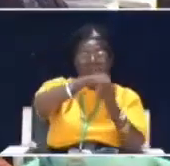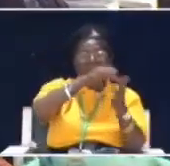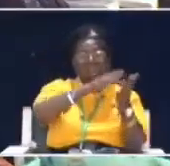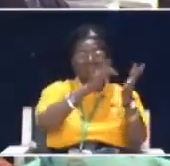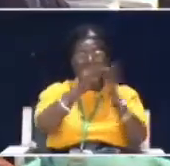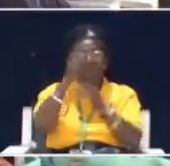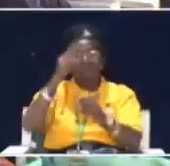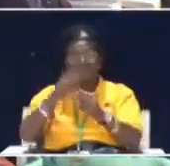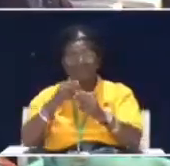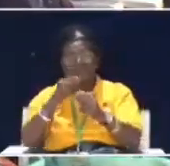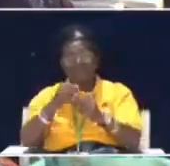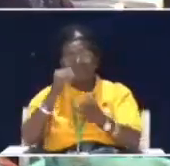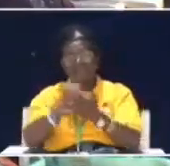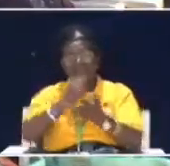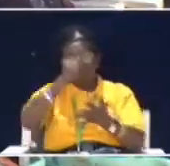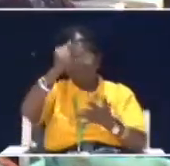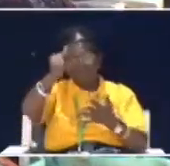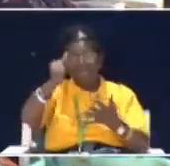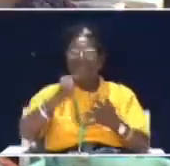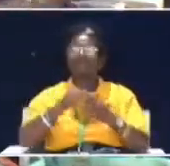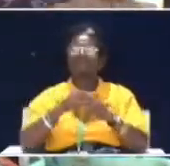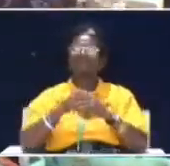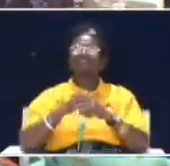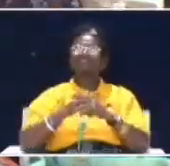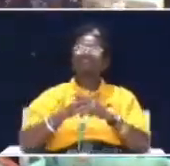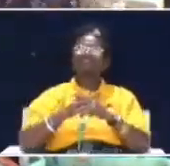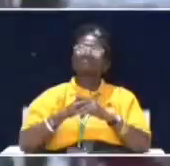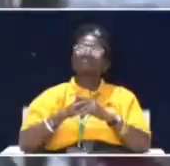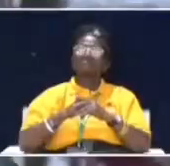again. Position